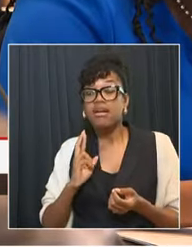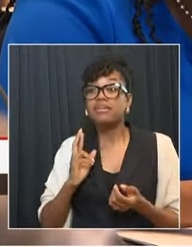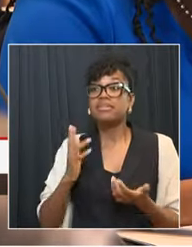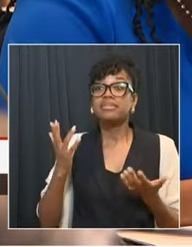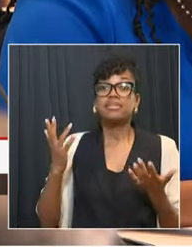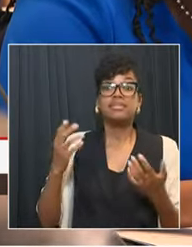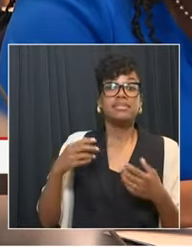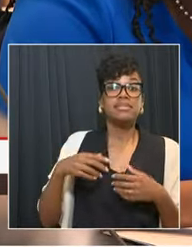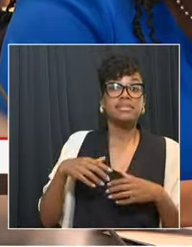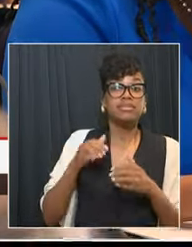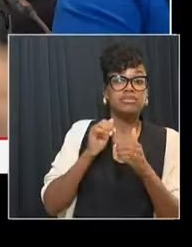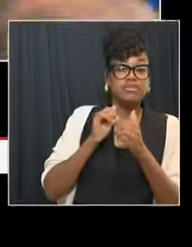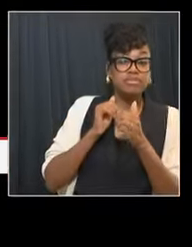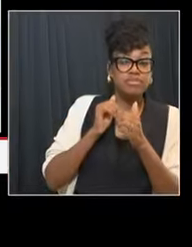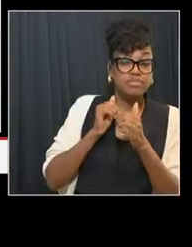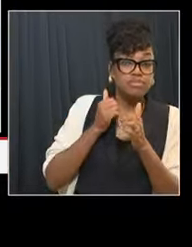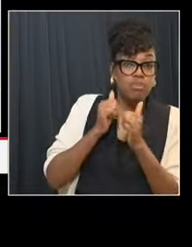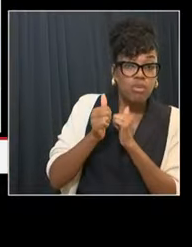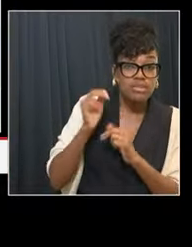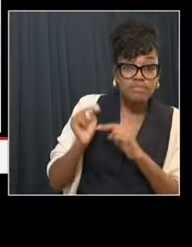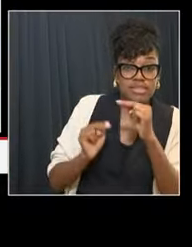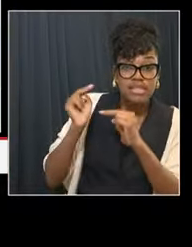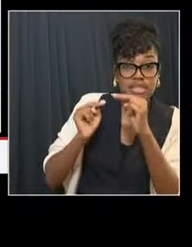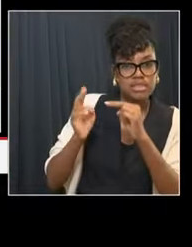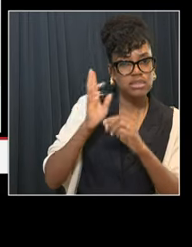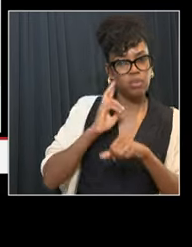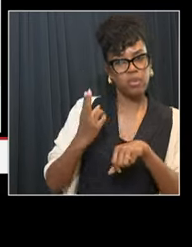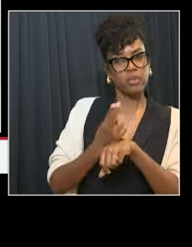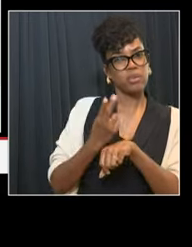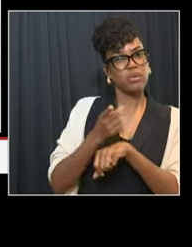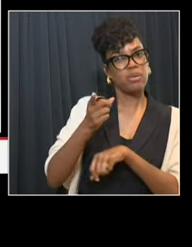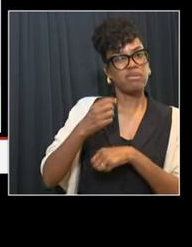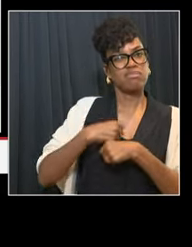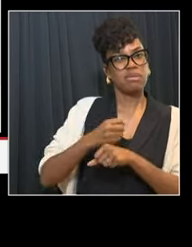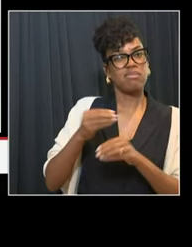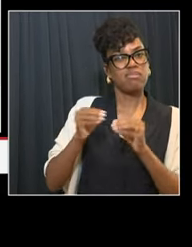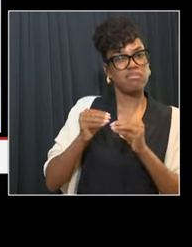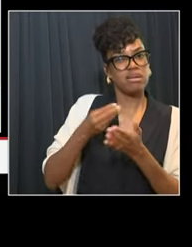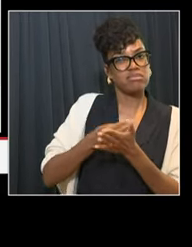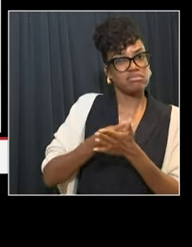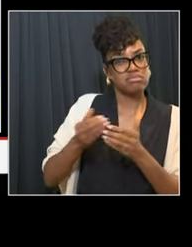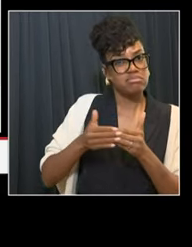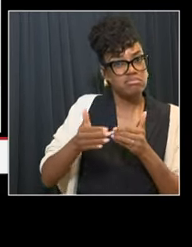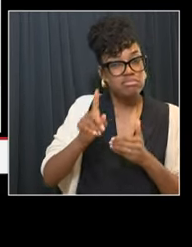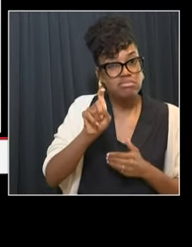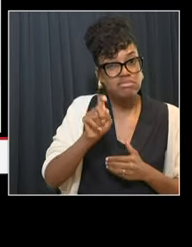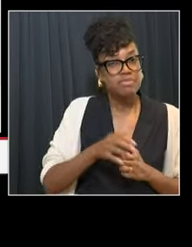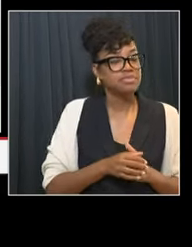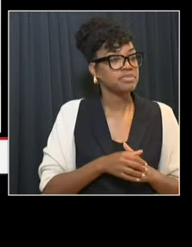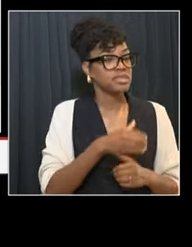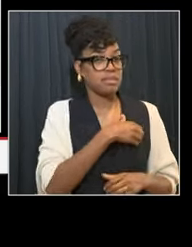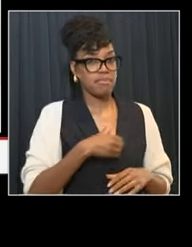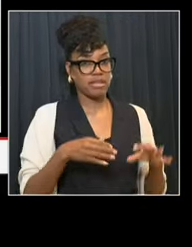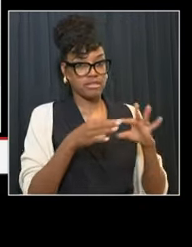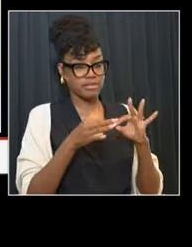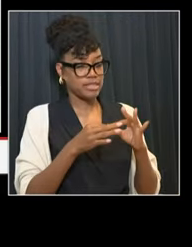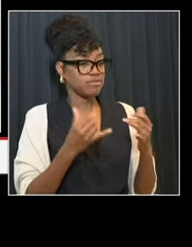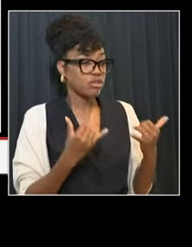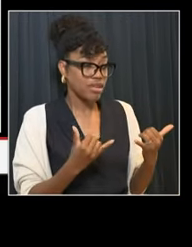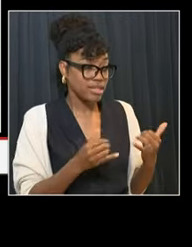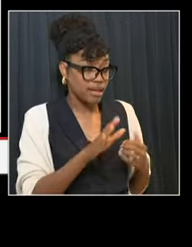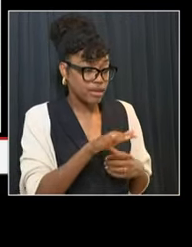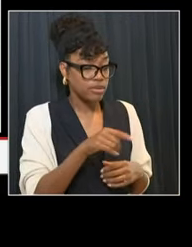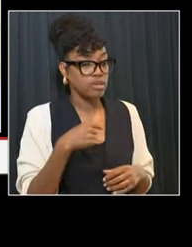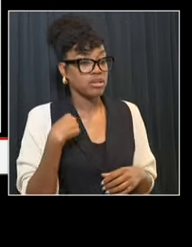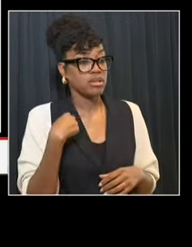our sports facilities? Right now, Anita, we, as I understand it,